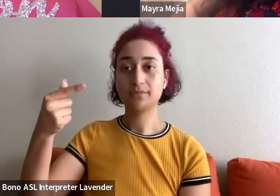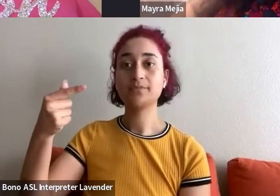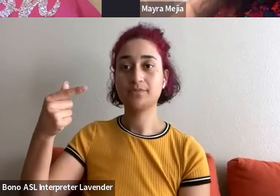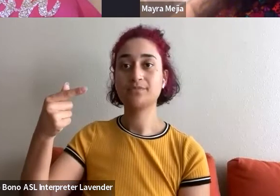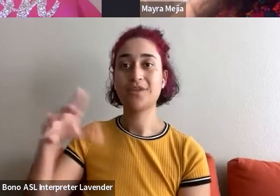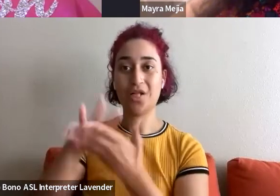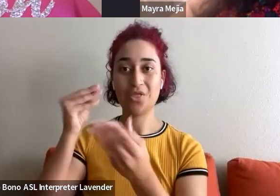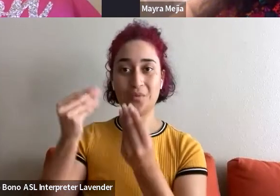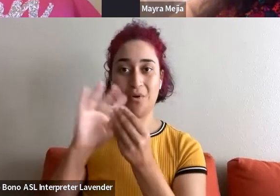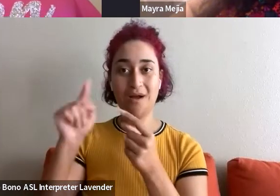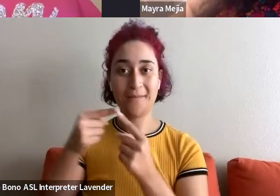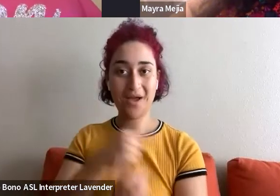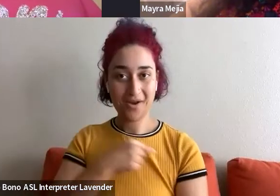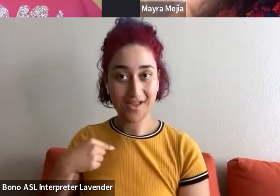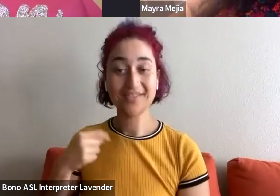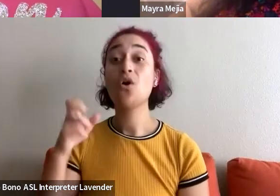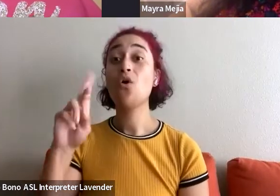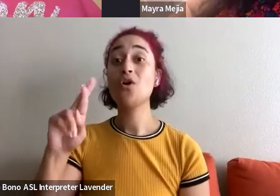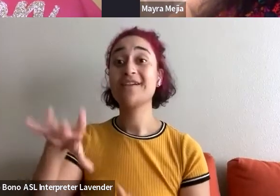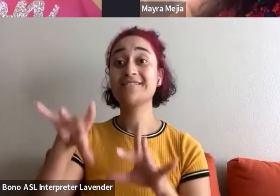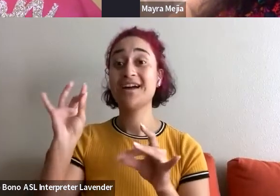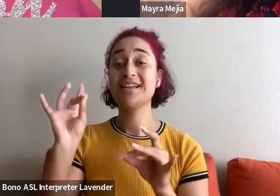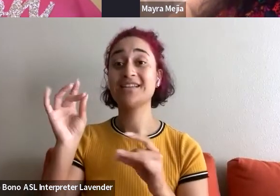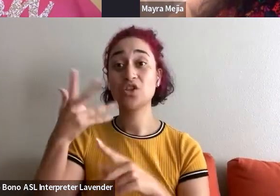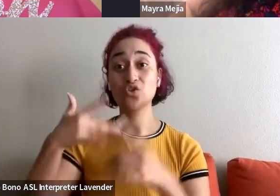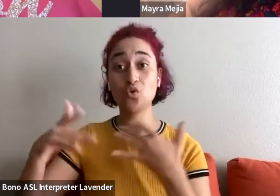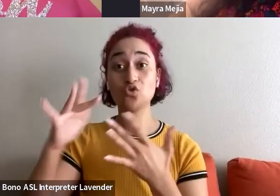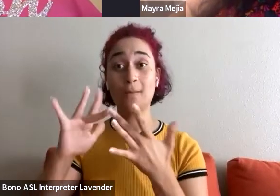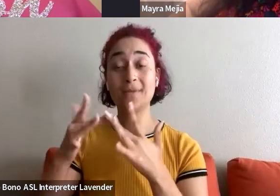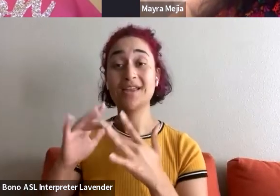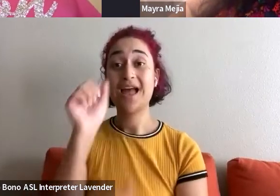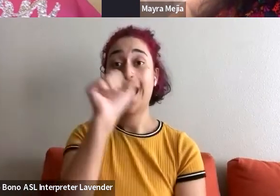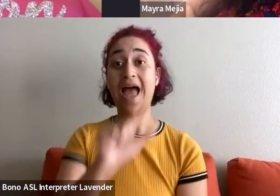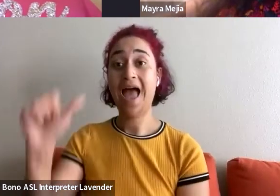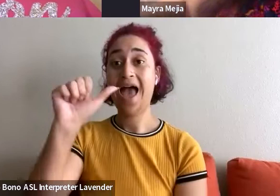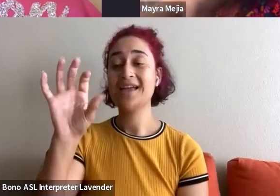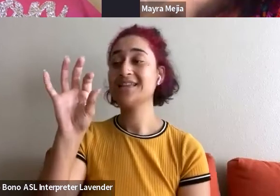NAAFA.org, or you can find us on social media at NAAFA Official.